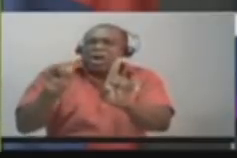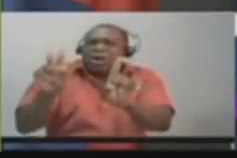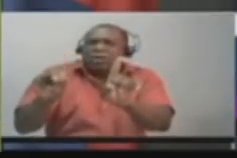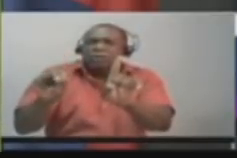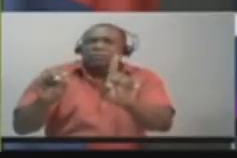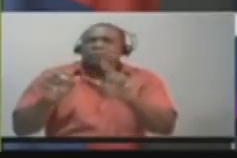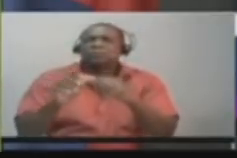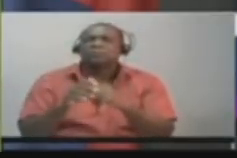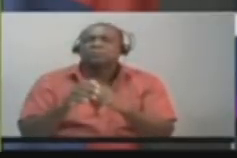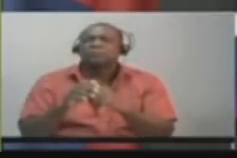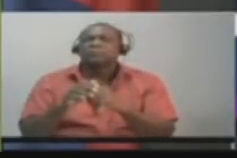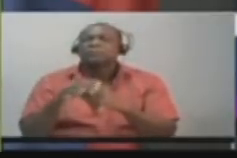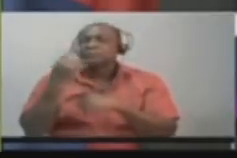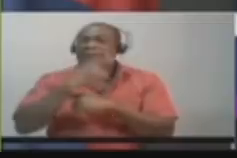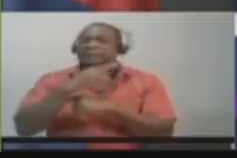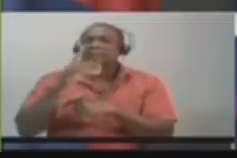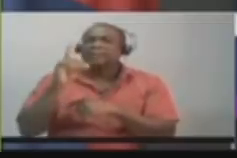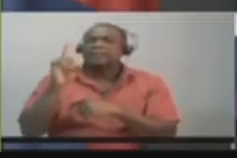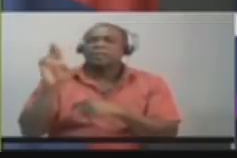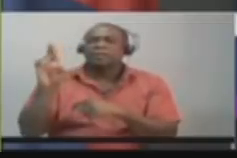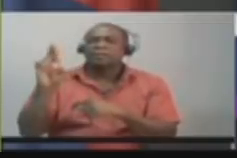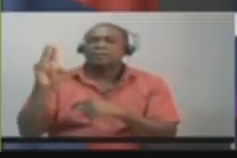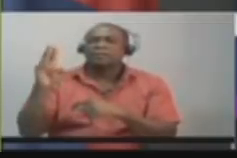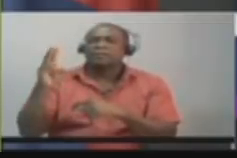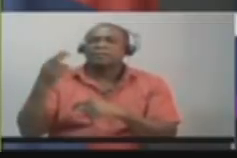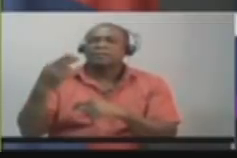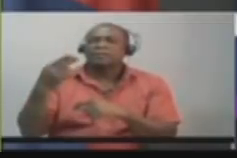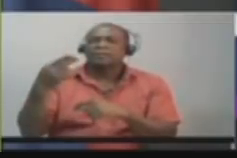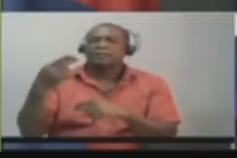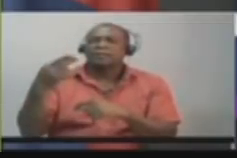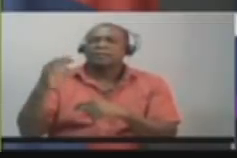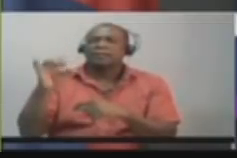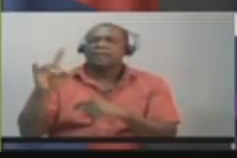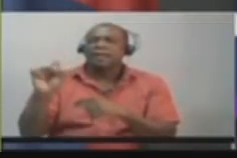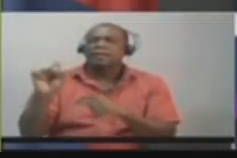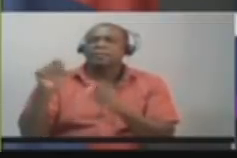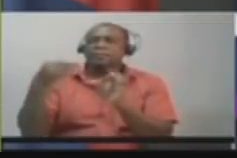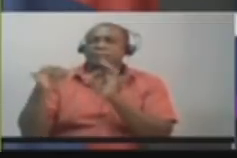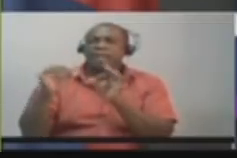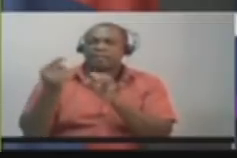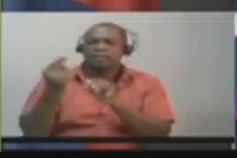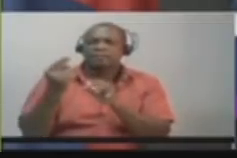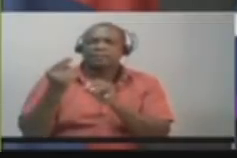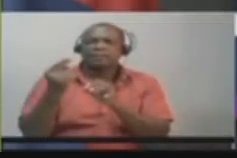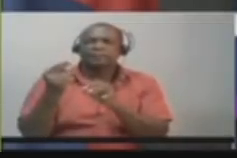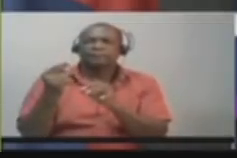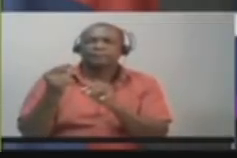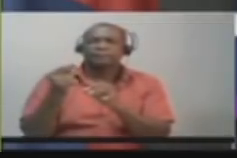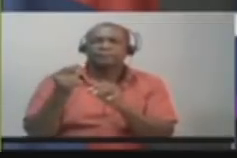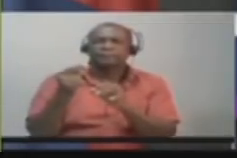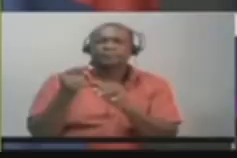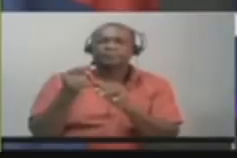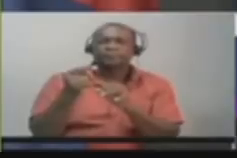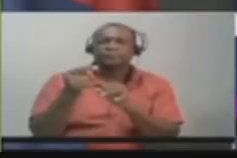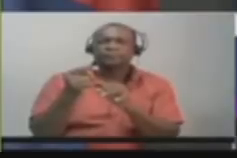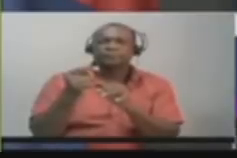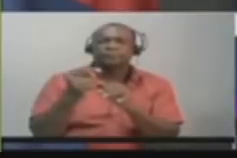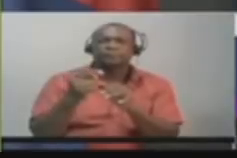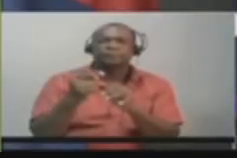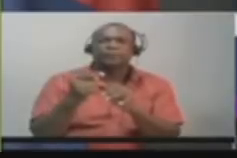attention, if you missed it. When we got into trouble in April, from May and June,